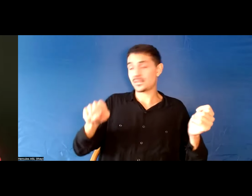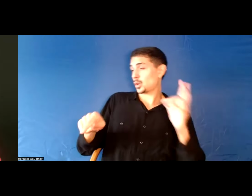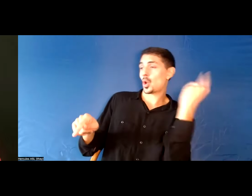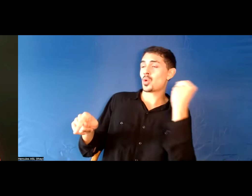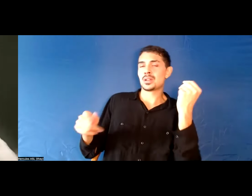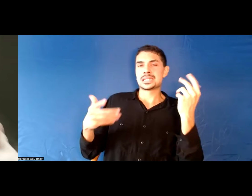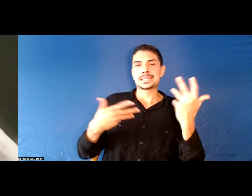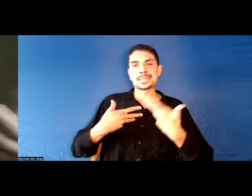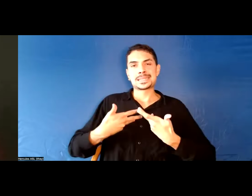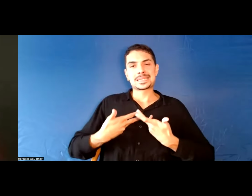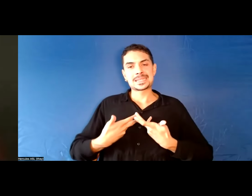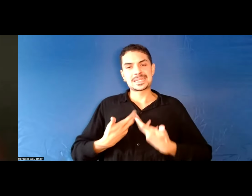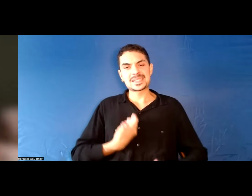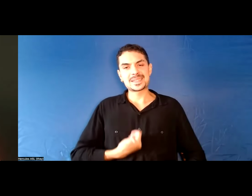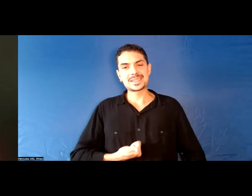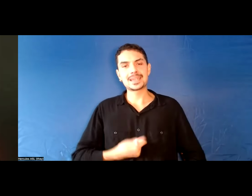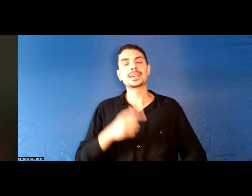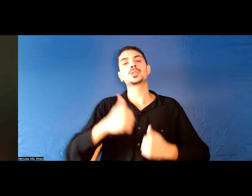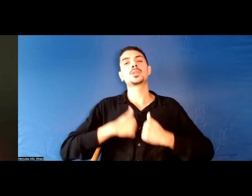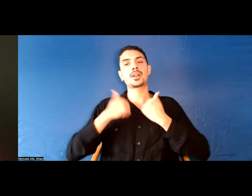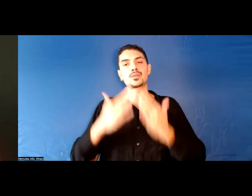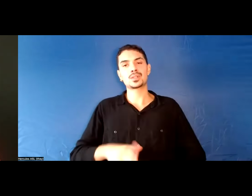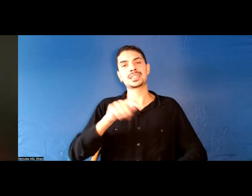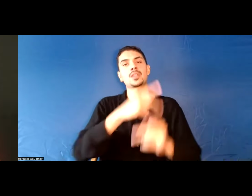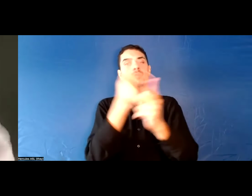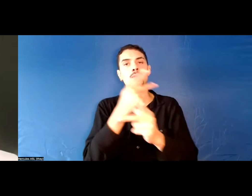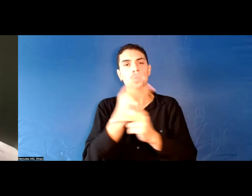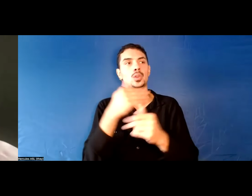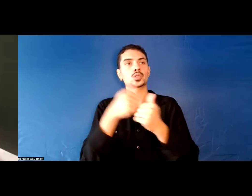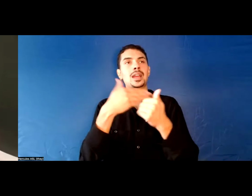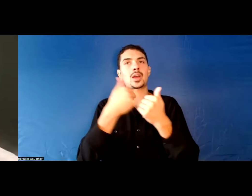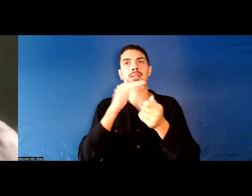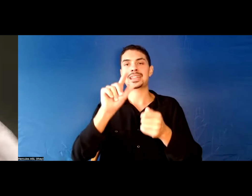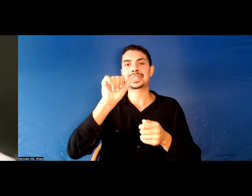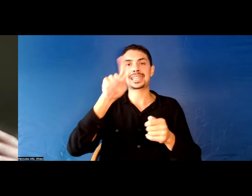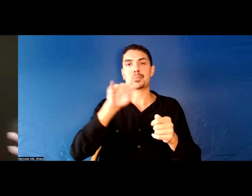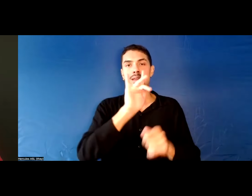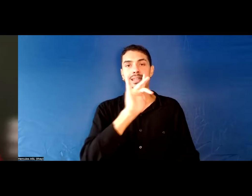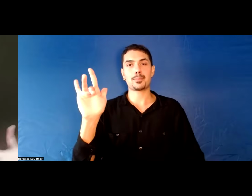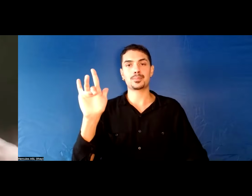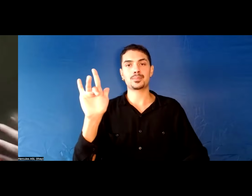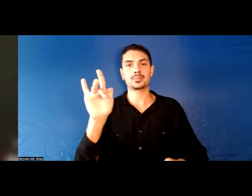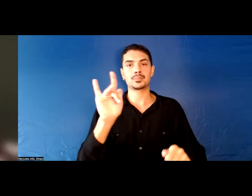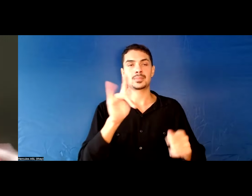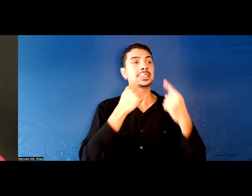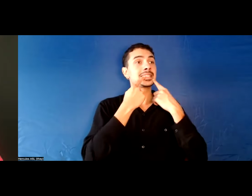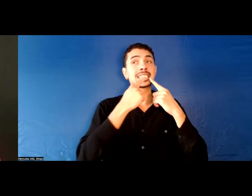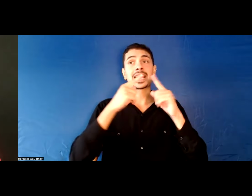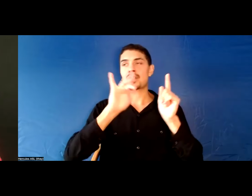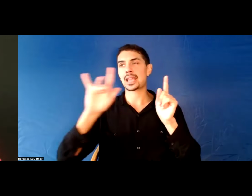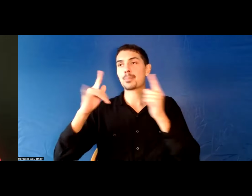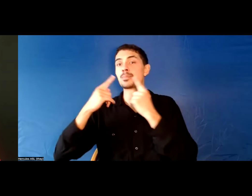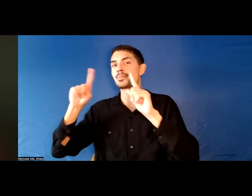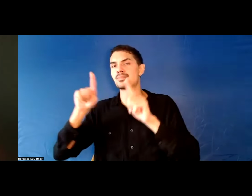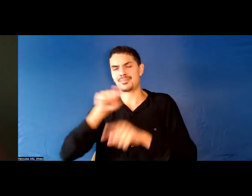something. Survivors need us to figure out some way of filling that gap or working around it or just meeting their needs without that. And I